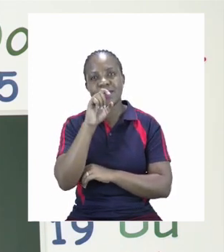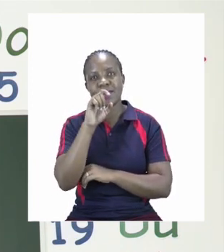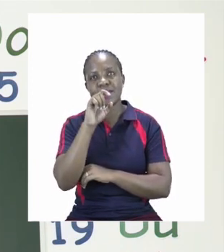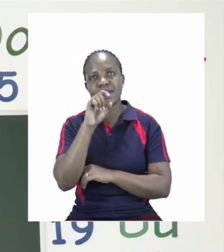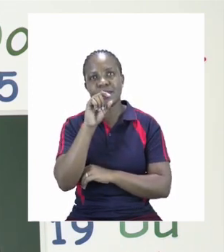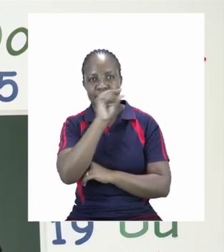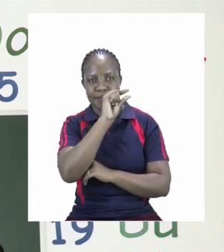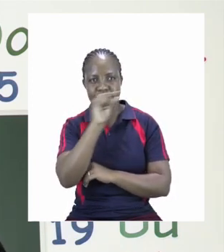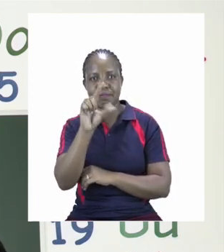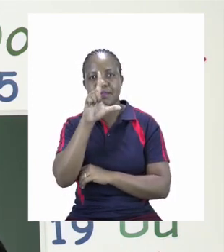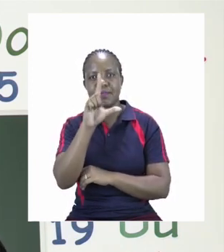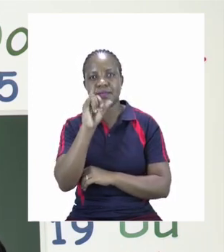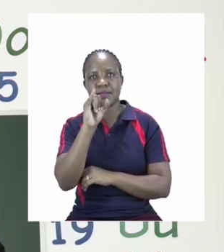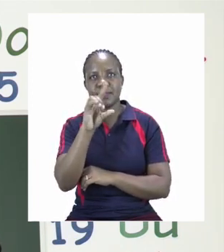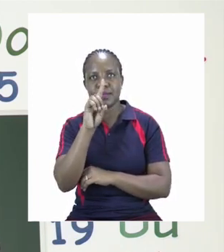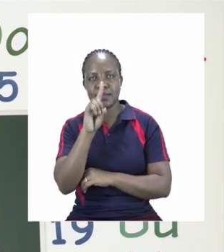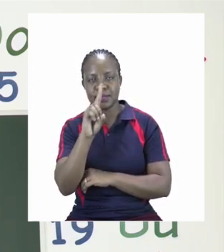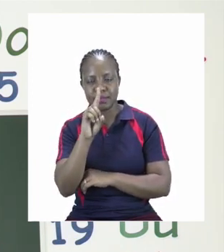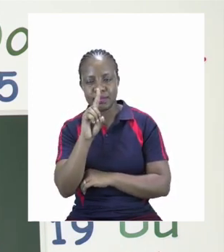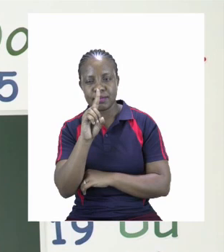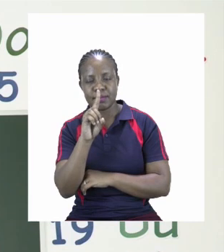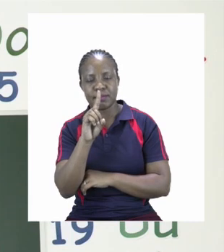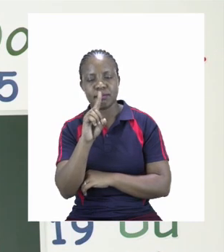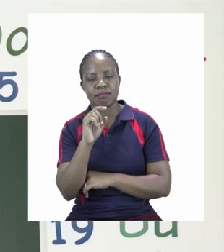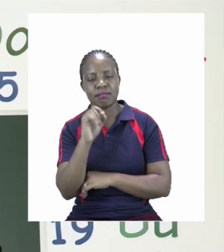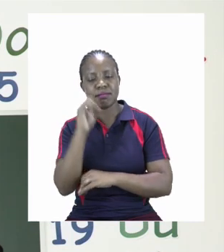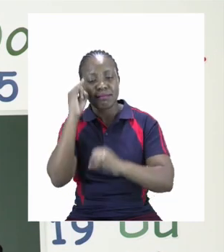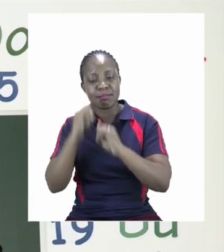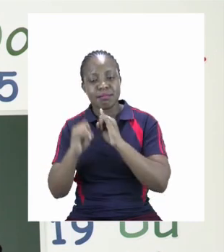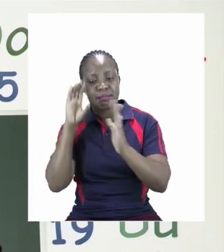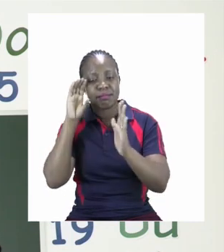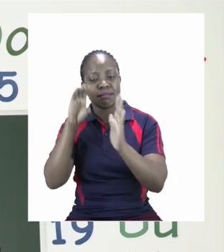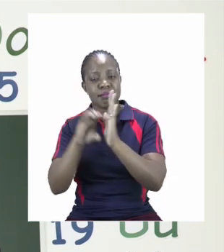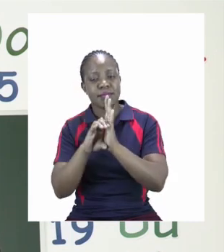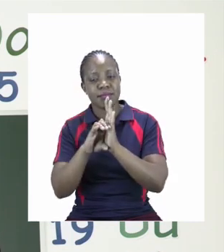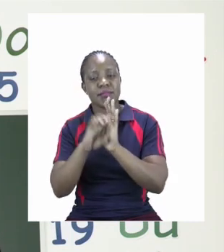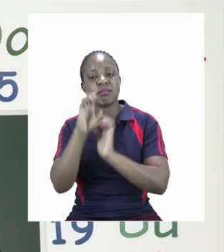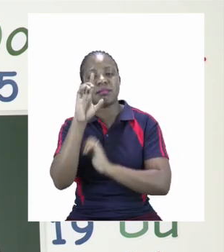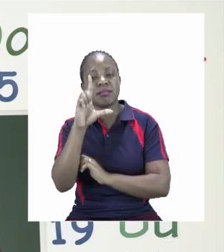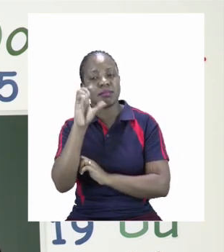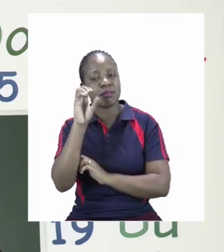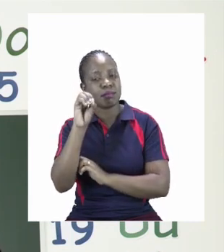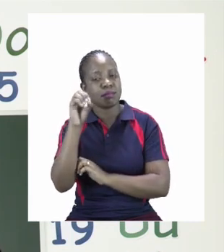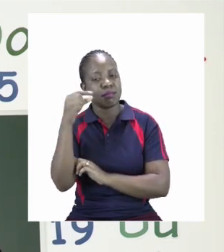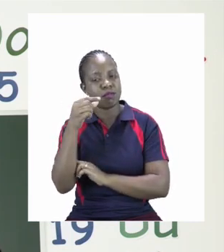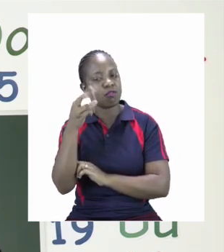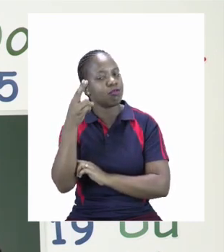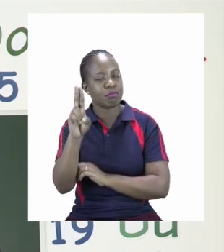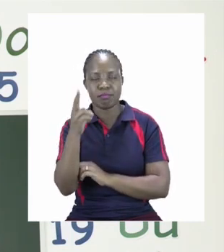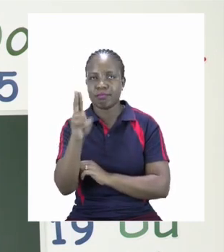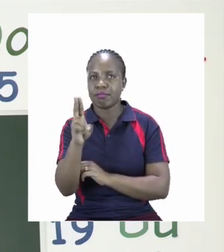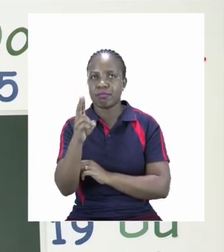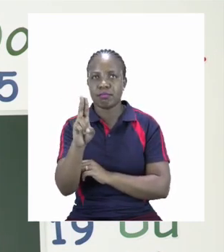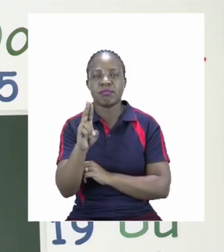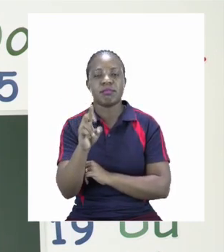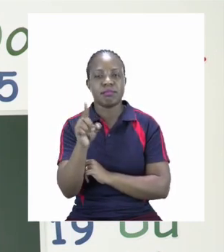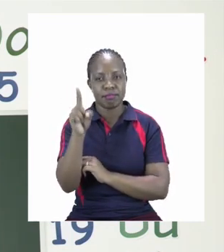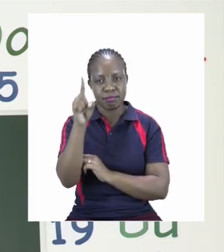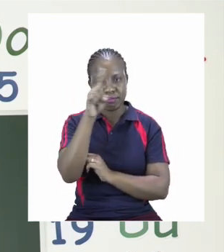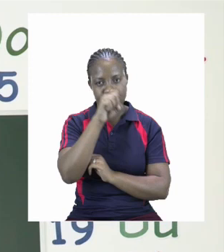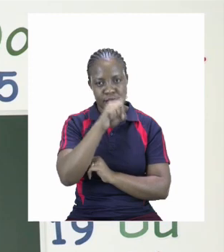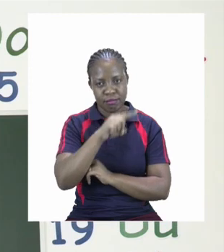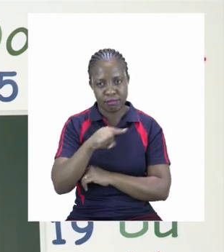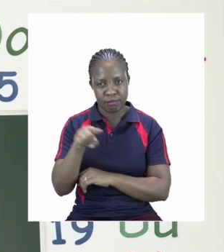the last one. Is this a lid? No. So we are going to circle